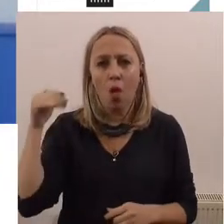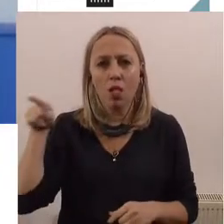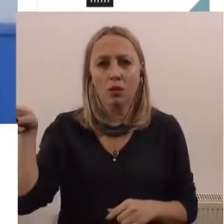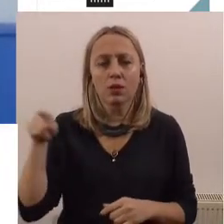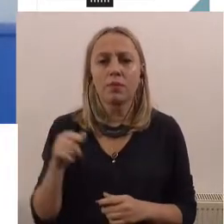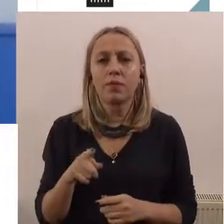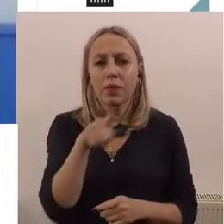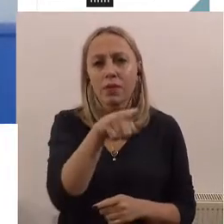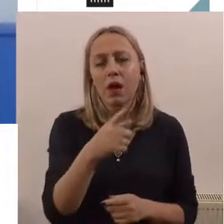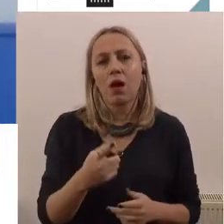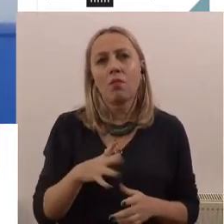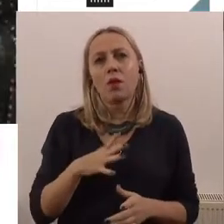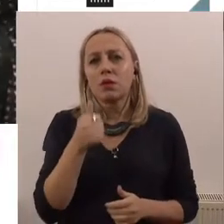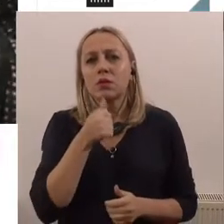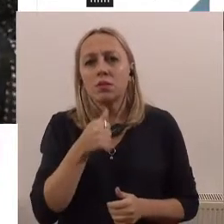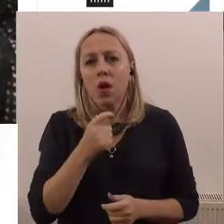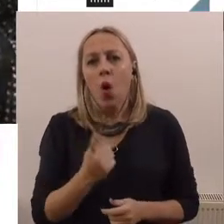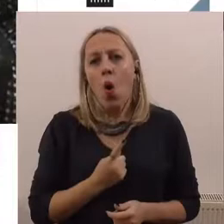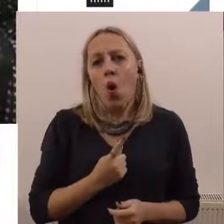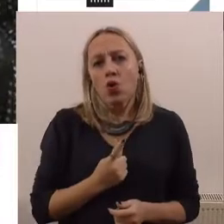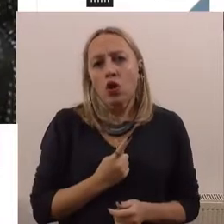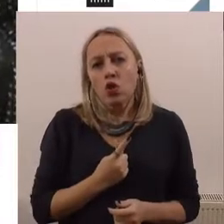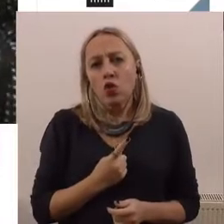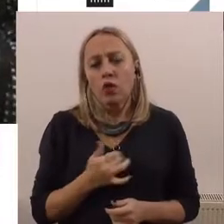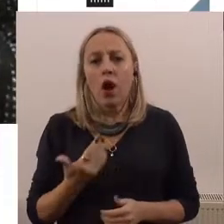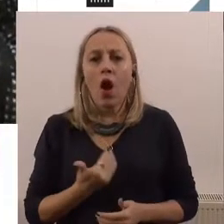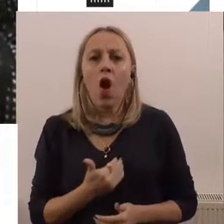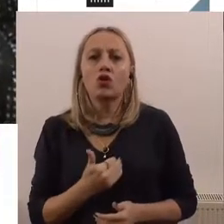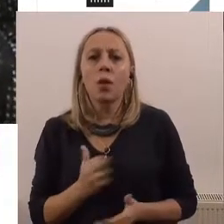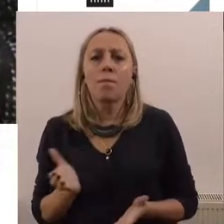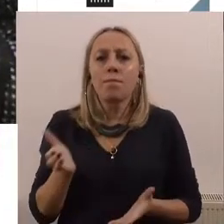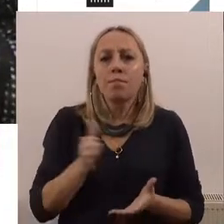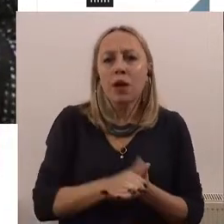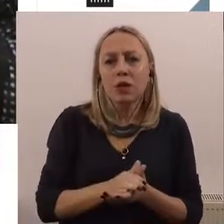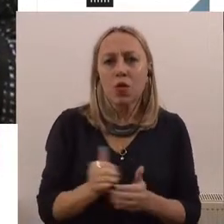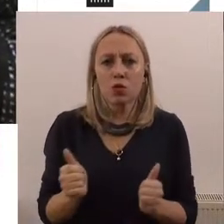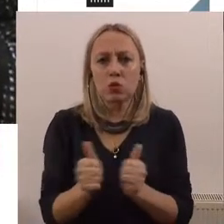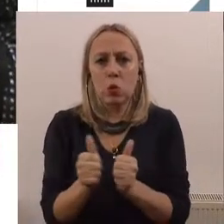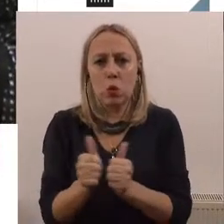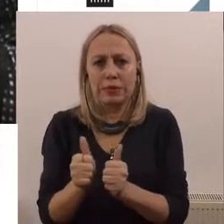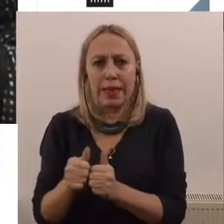get to know people in the same neighborhood. And so